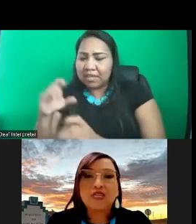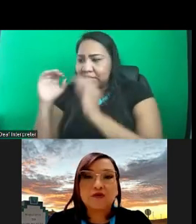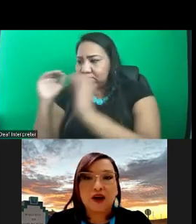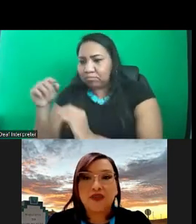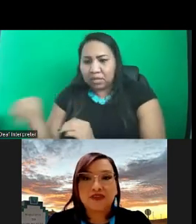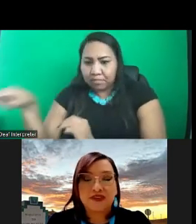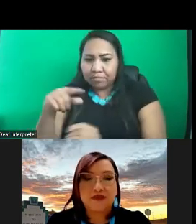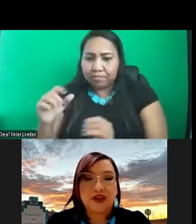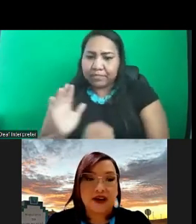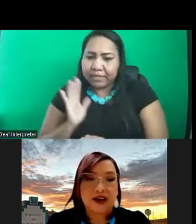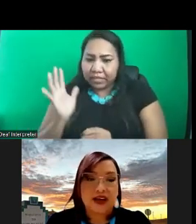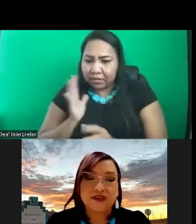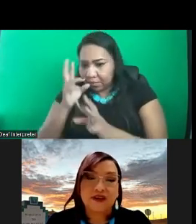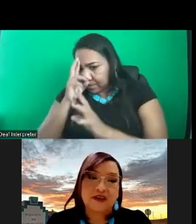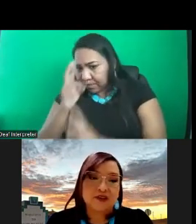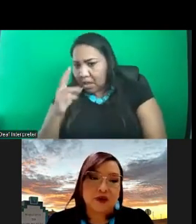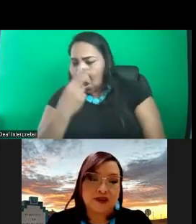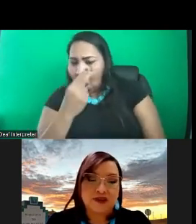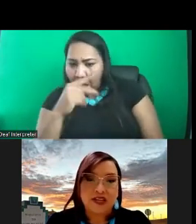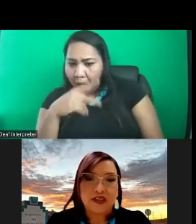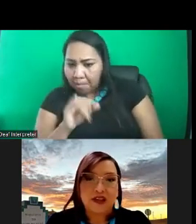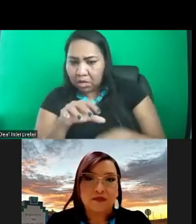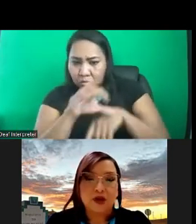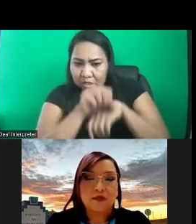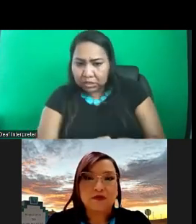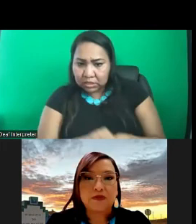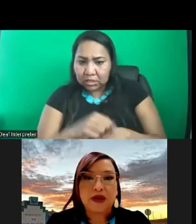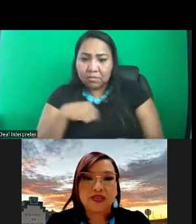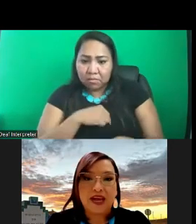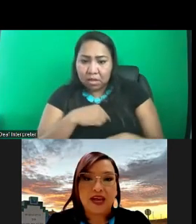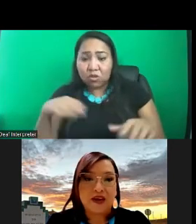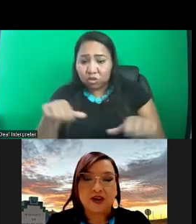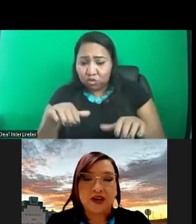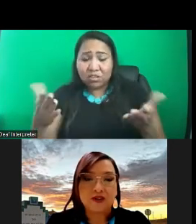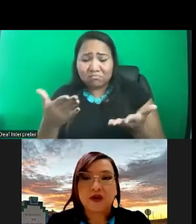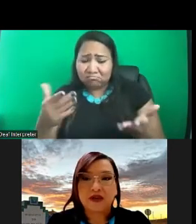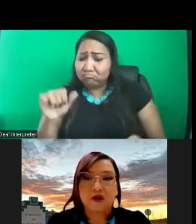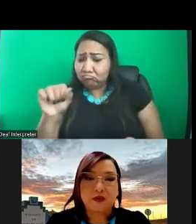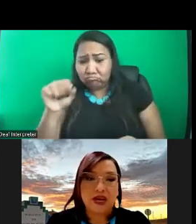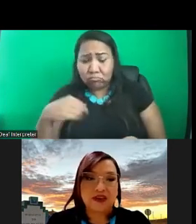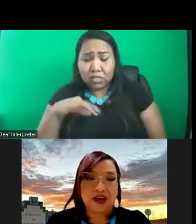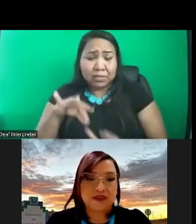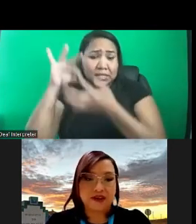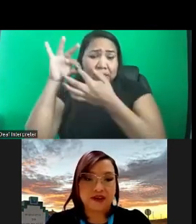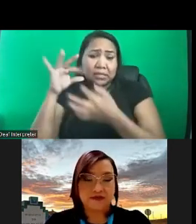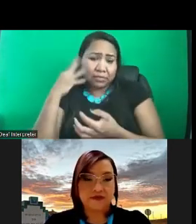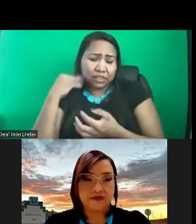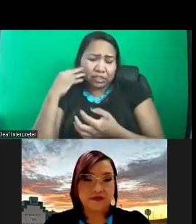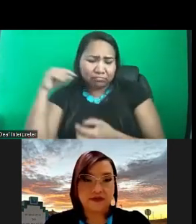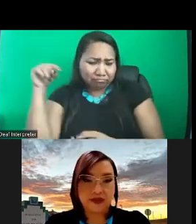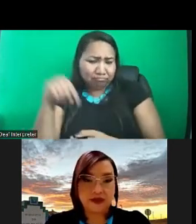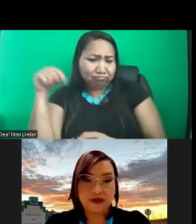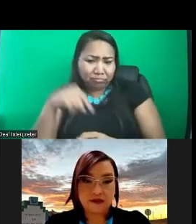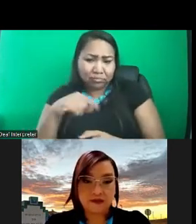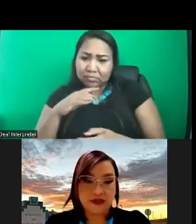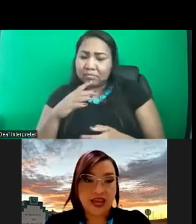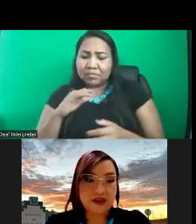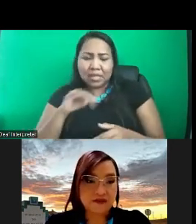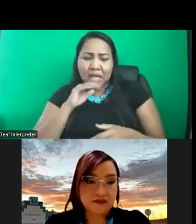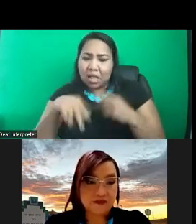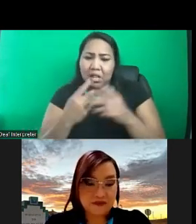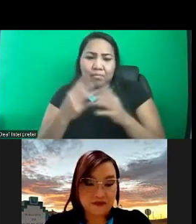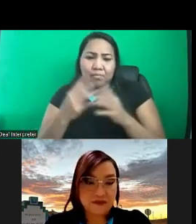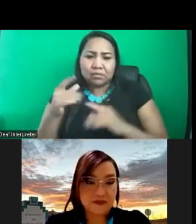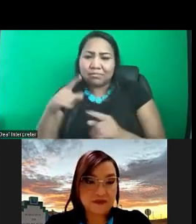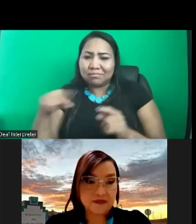So we do all that stuff here, and that's an experience that nobody will be able to get anywhere else but Hopi Healthcare Center. Thank